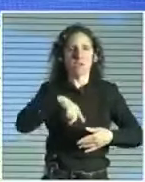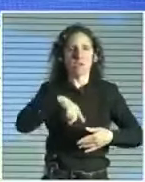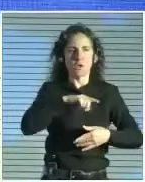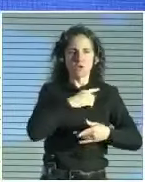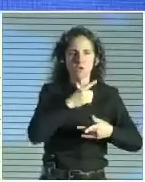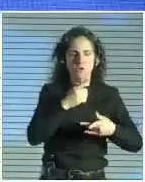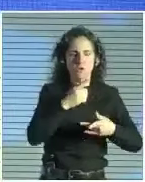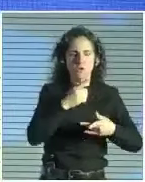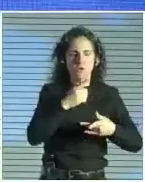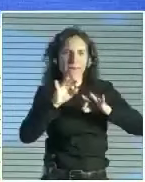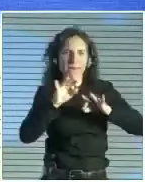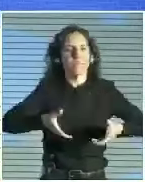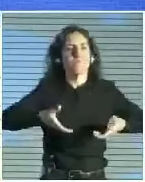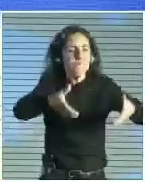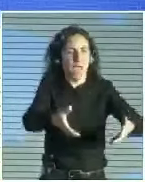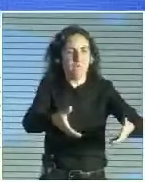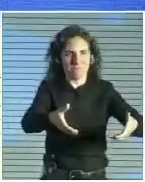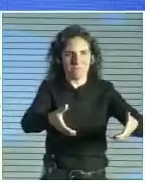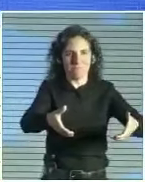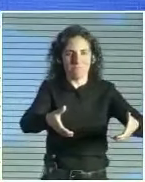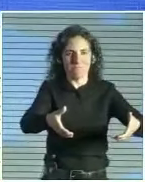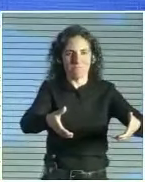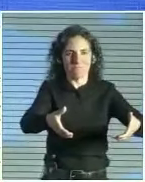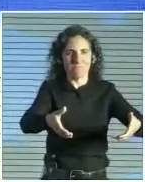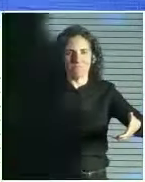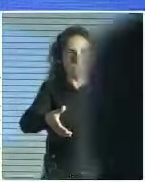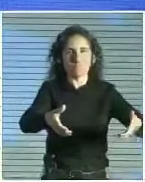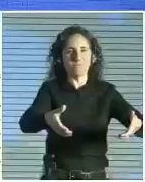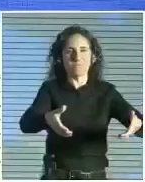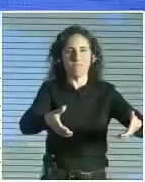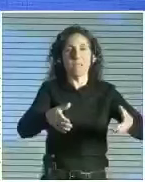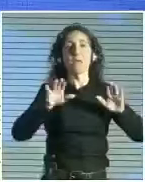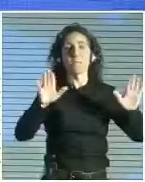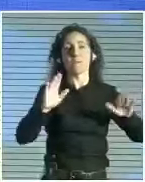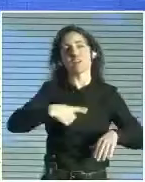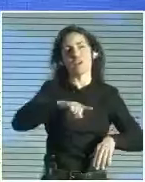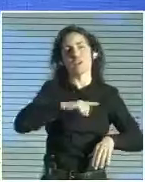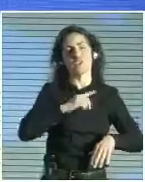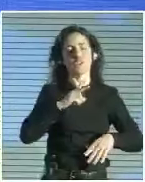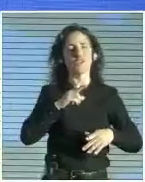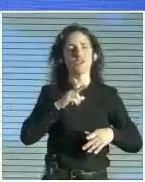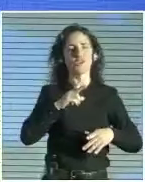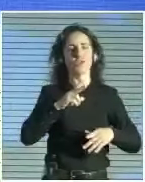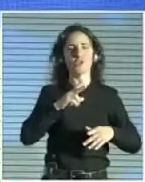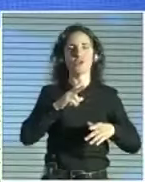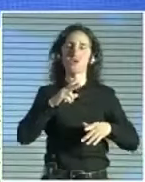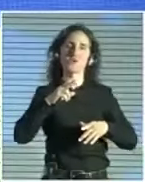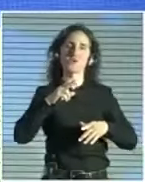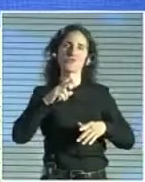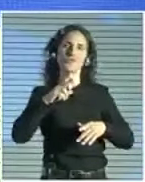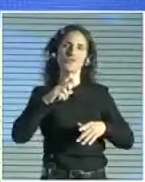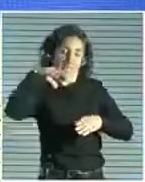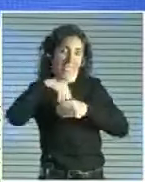the observatory level is that we're not just doing the general information or the general indicators